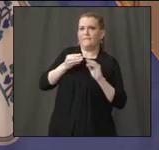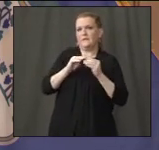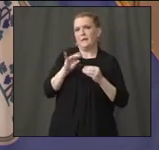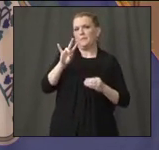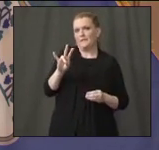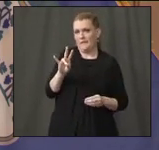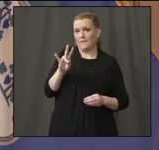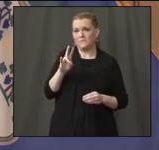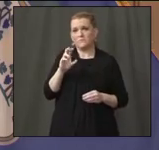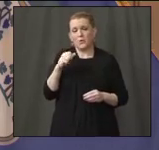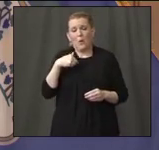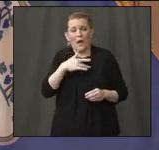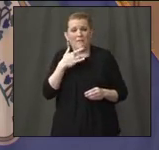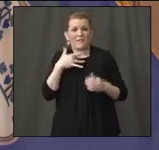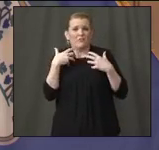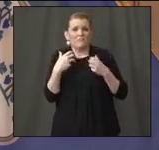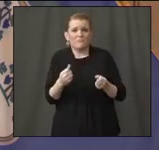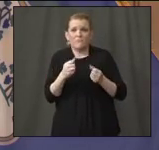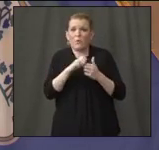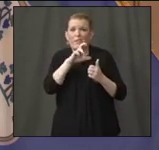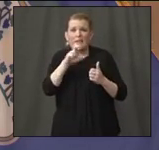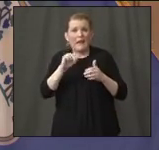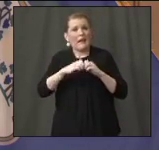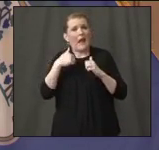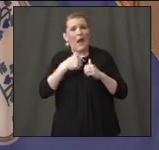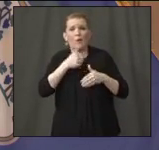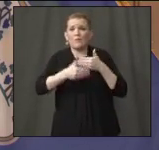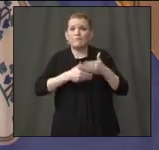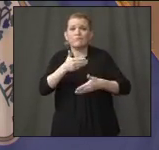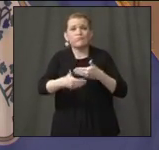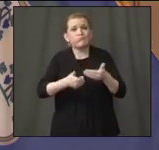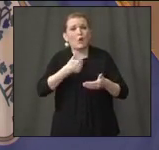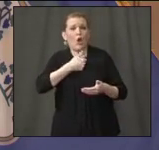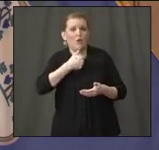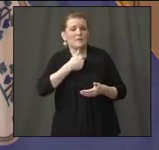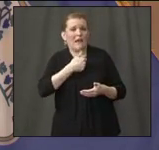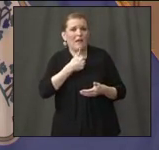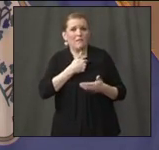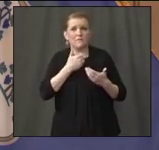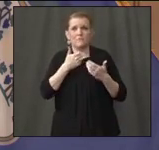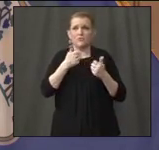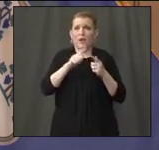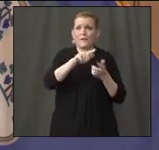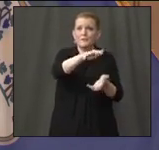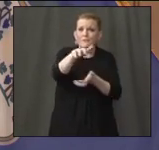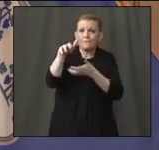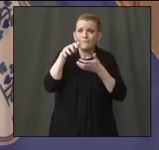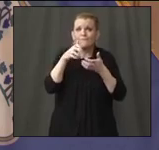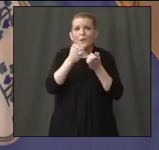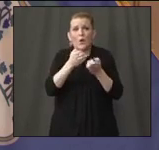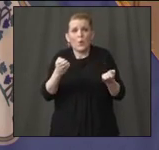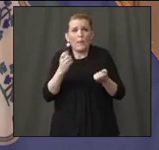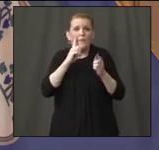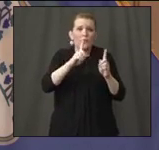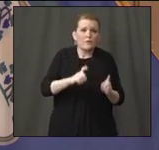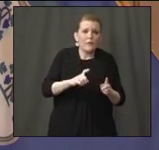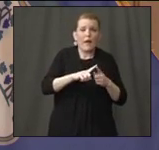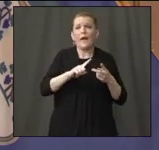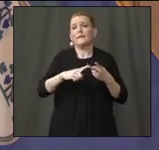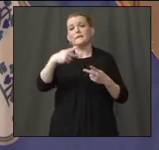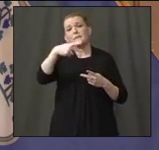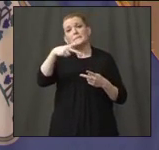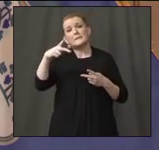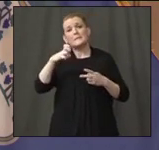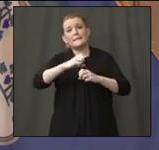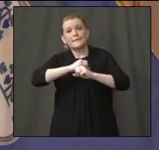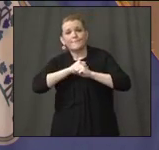can within our own capacity to add to our PPE stockpile, add to our surgical masks, and